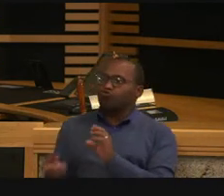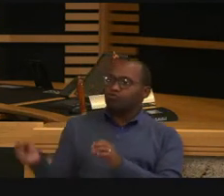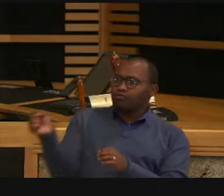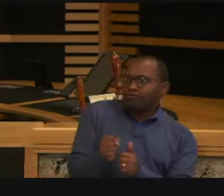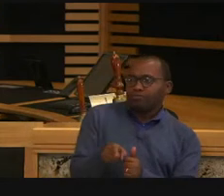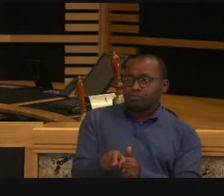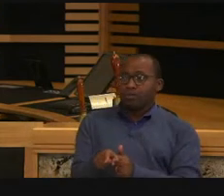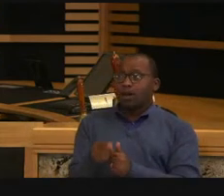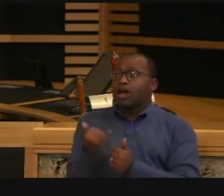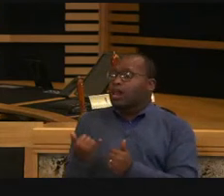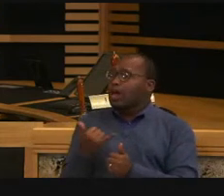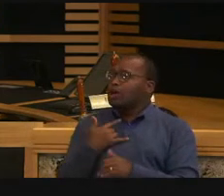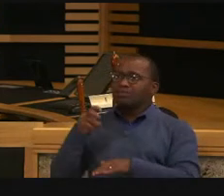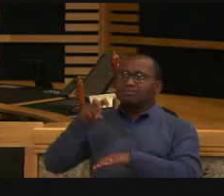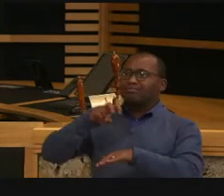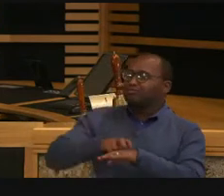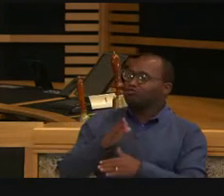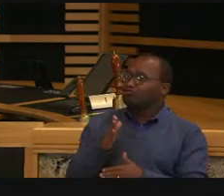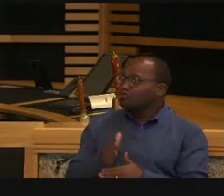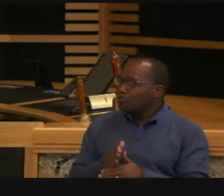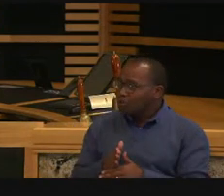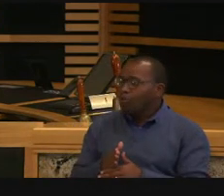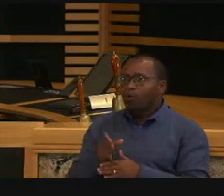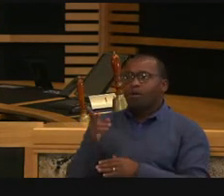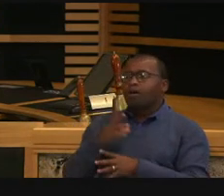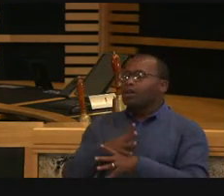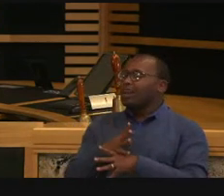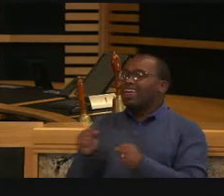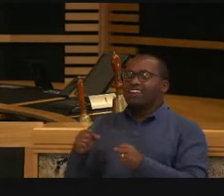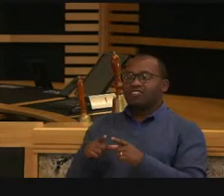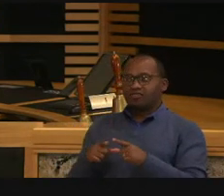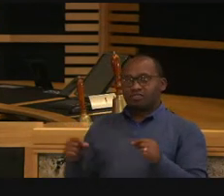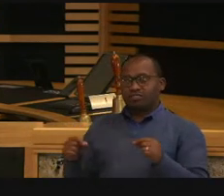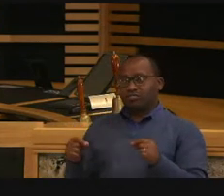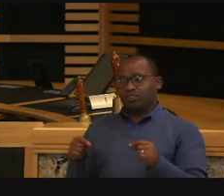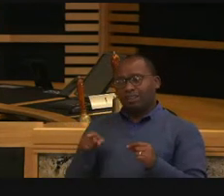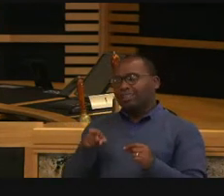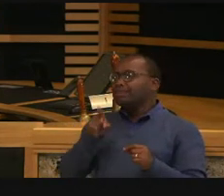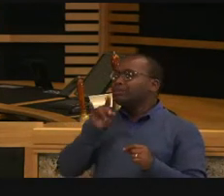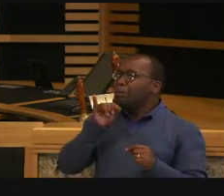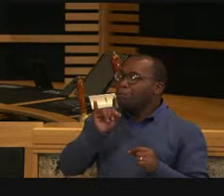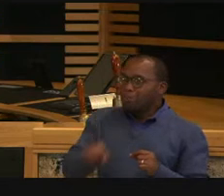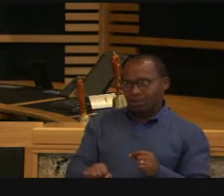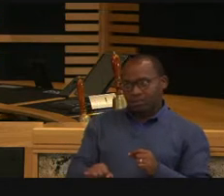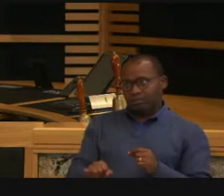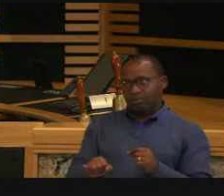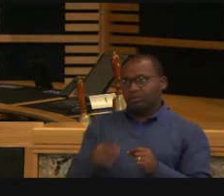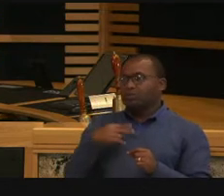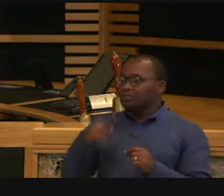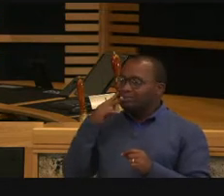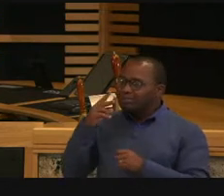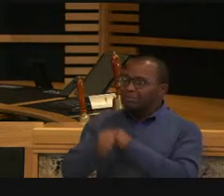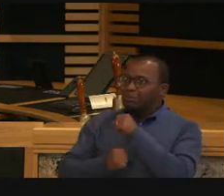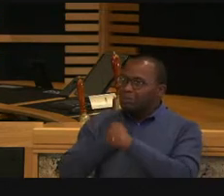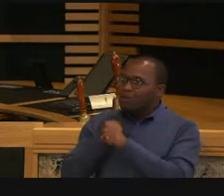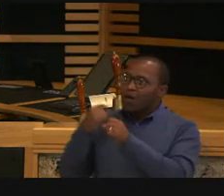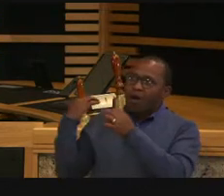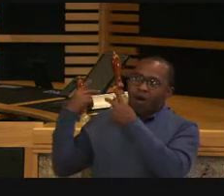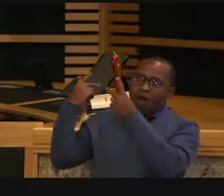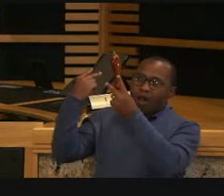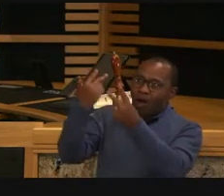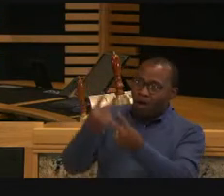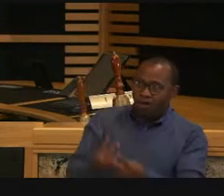job again not done. It is a vicious cycle that's unending, and this government seems not to